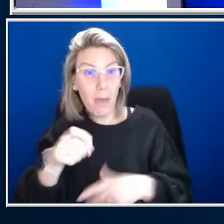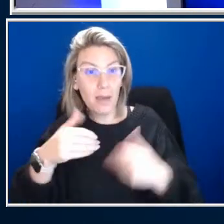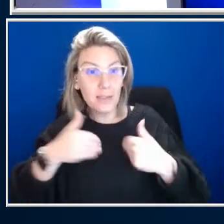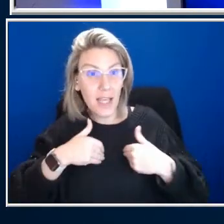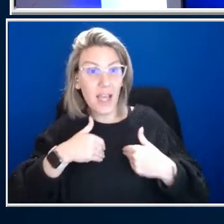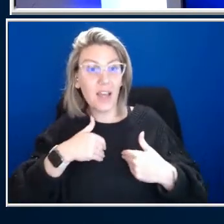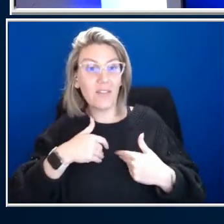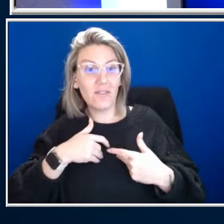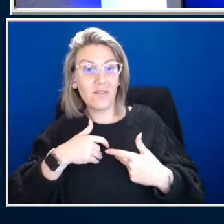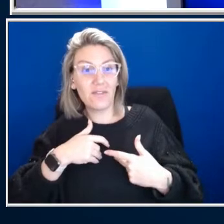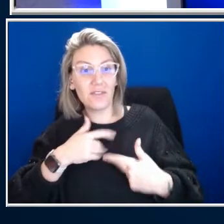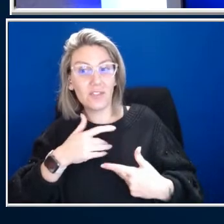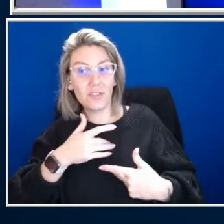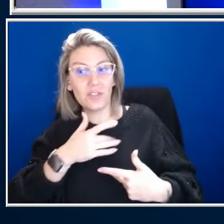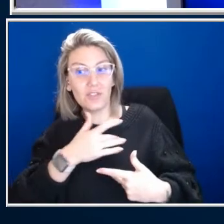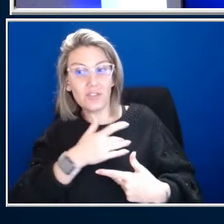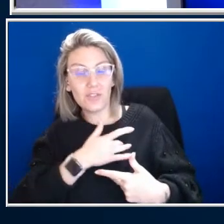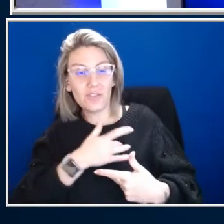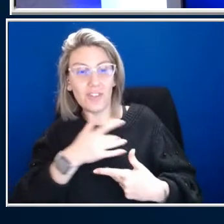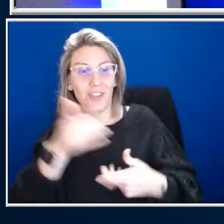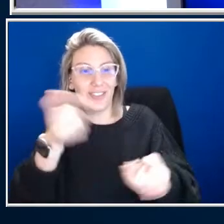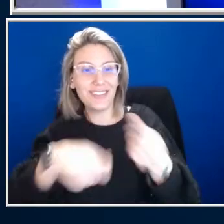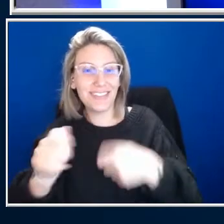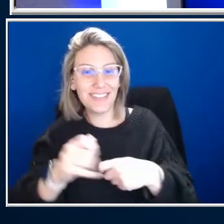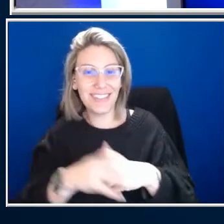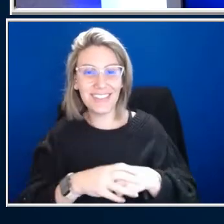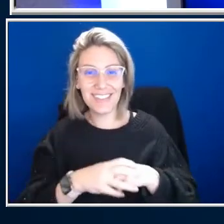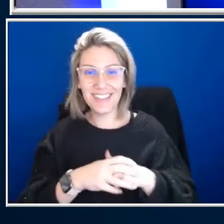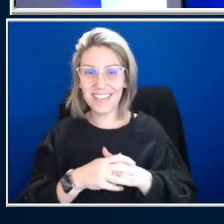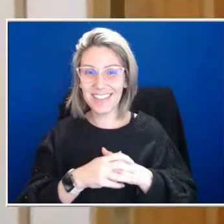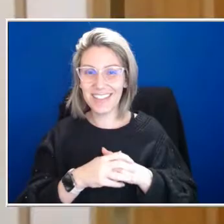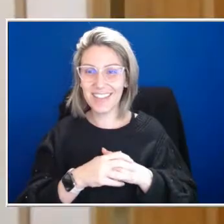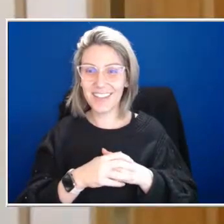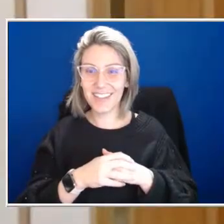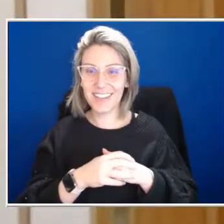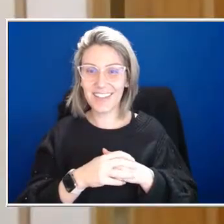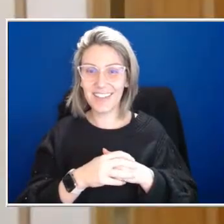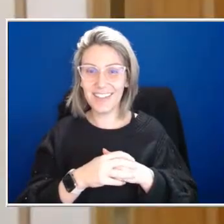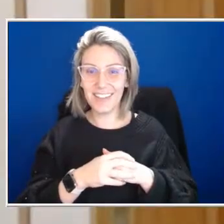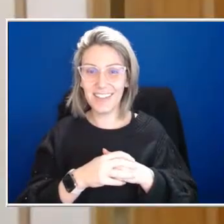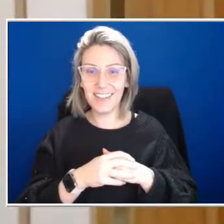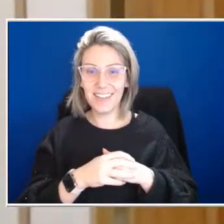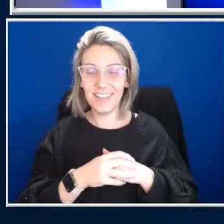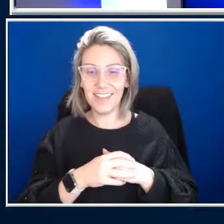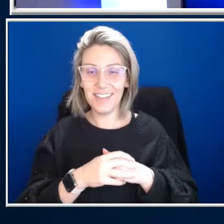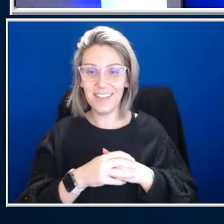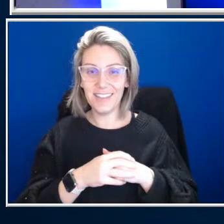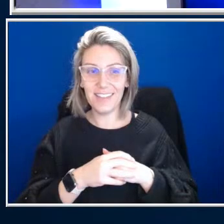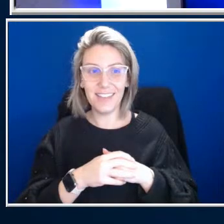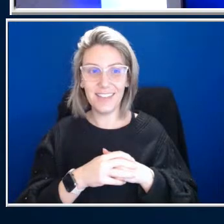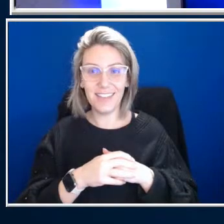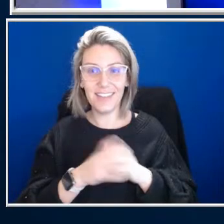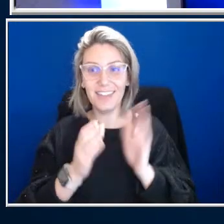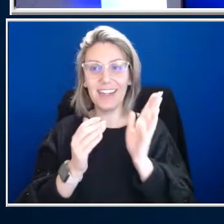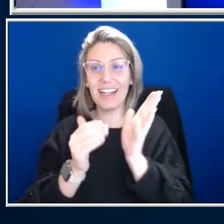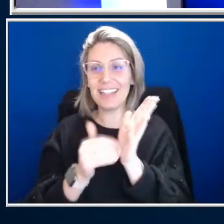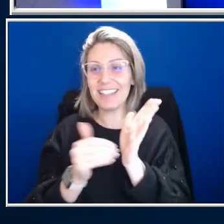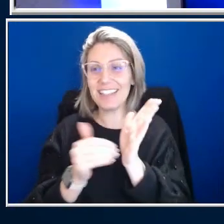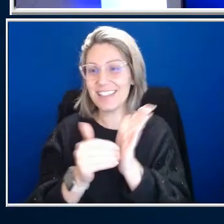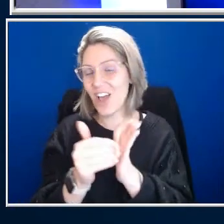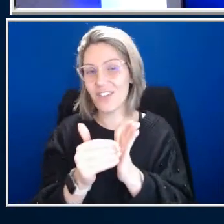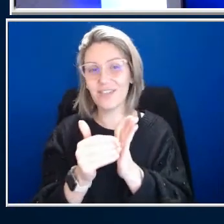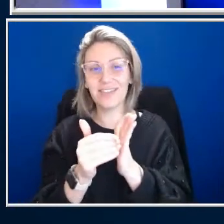Zubair, you want to take that one? Or? Yes. So it's off. So needing and getting are